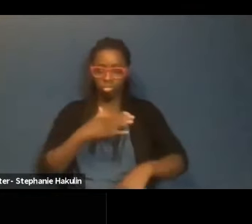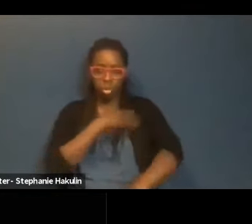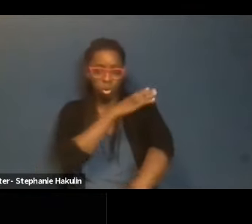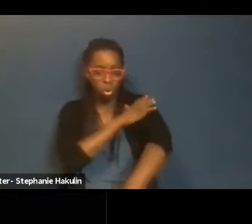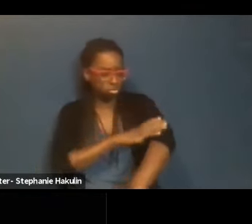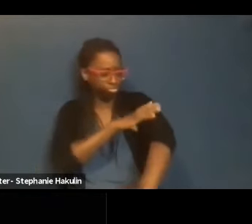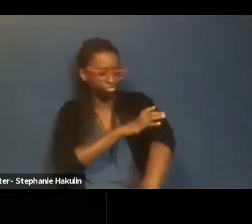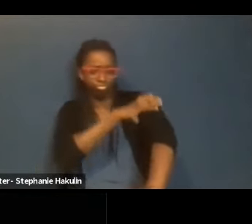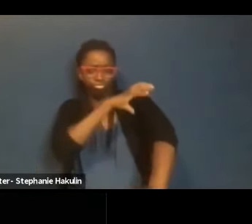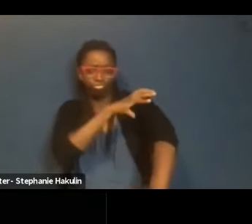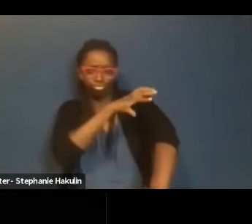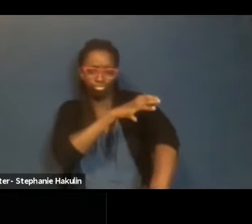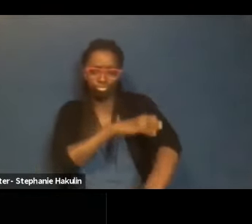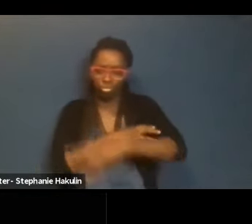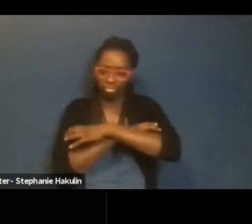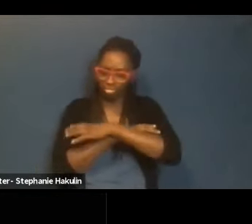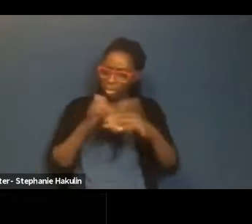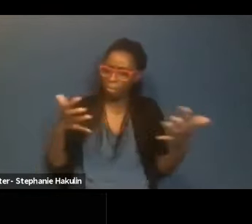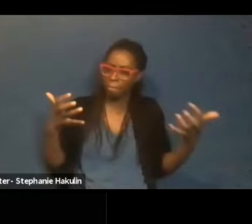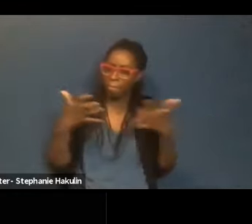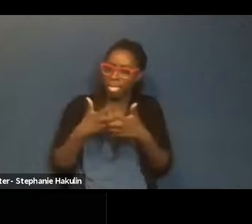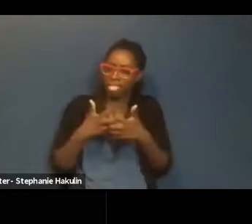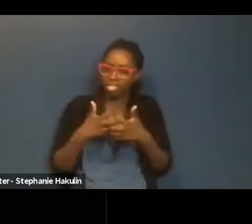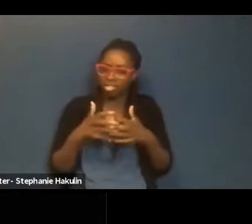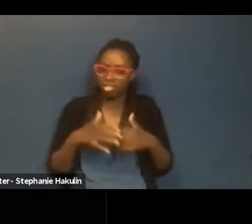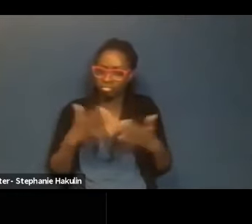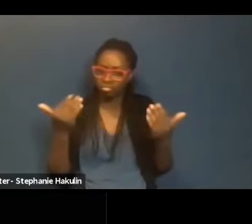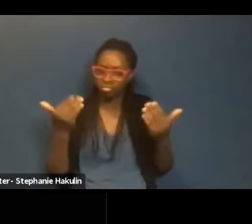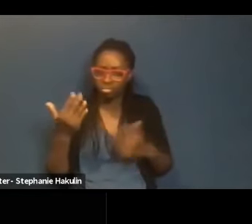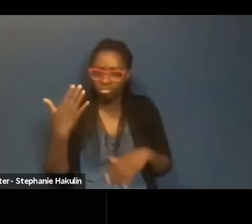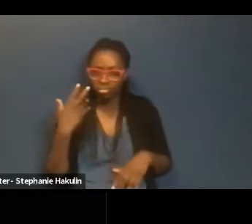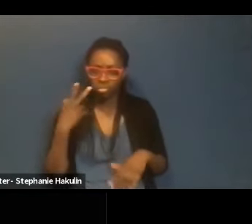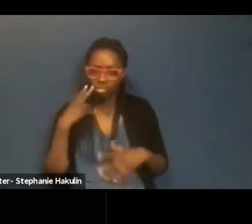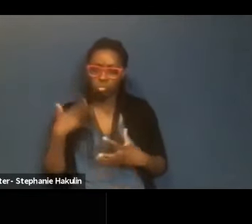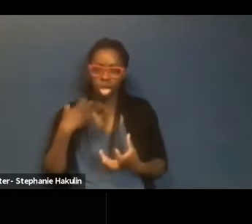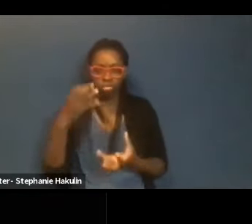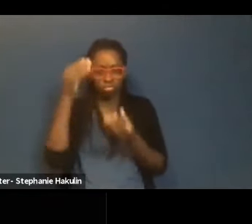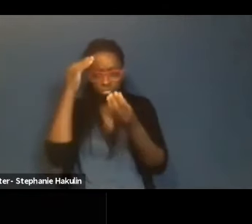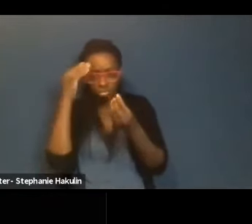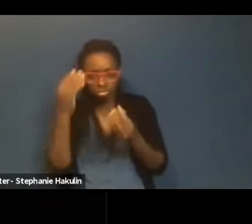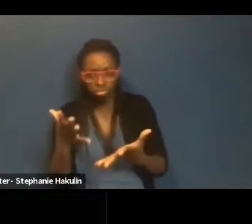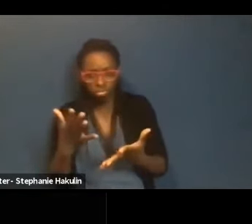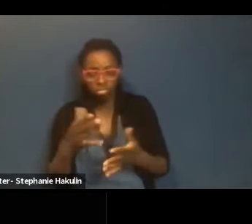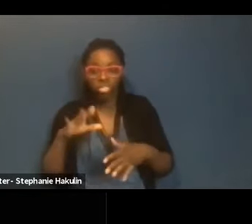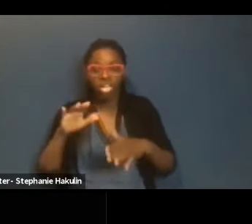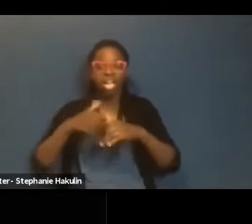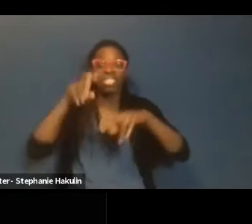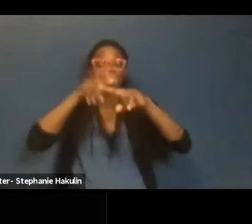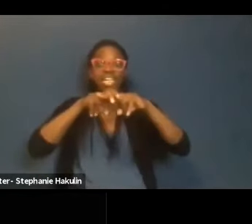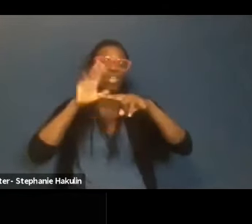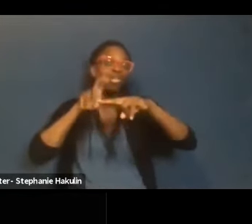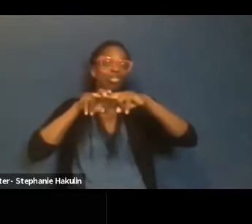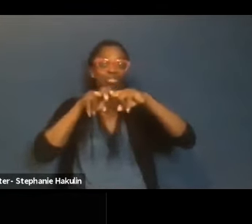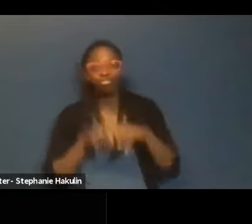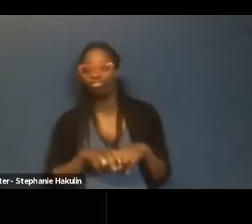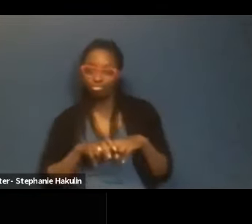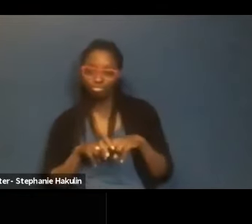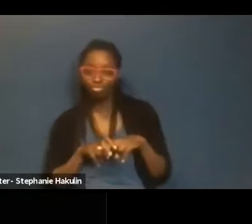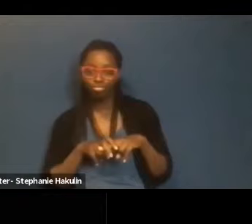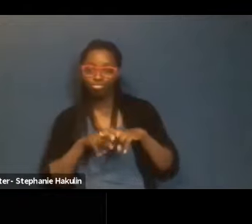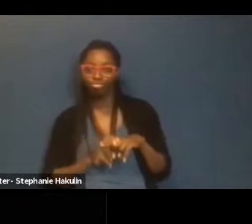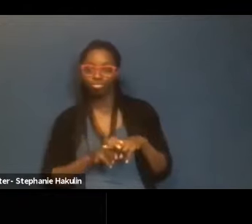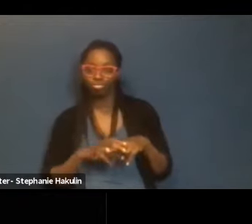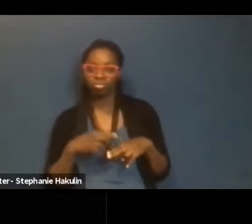Come, child. Let me tell you how I sit in chairs and burst open, how I spill over from the side like a blooming